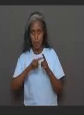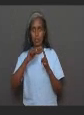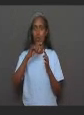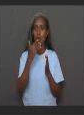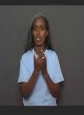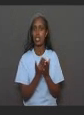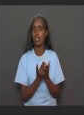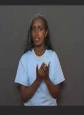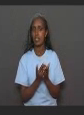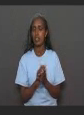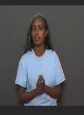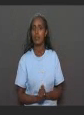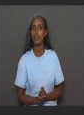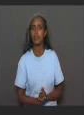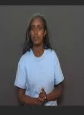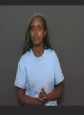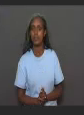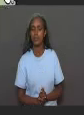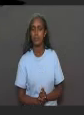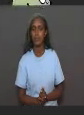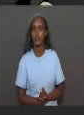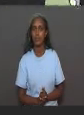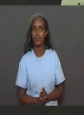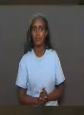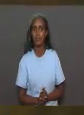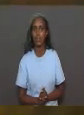Let's get back to our lesson.